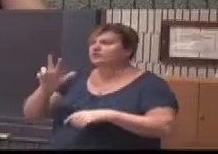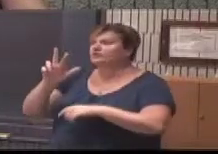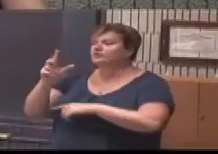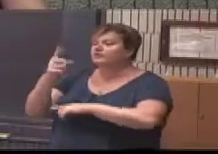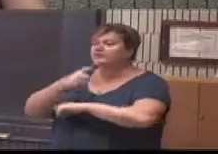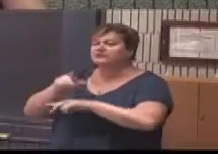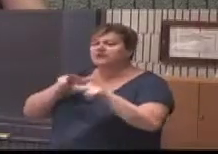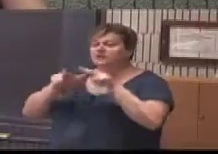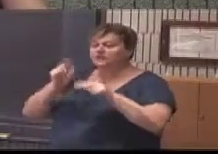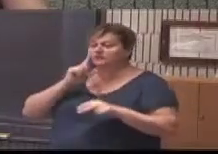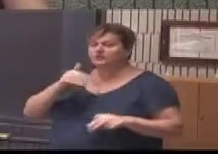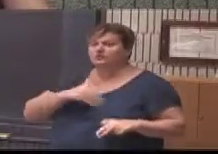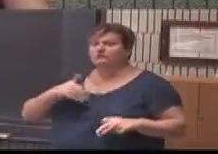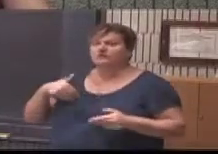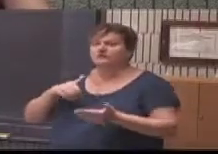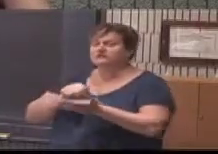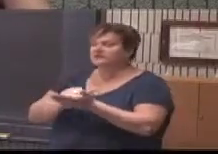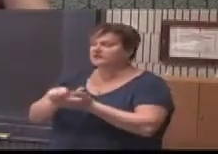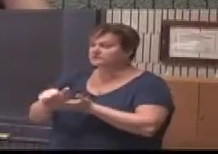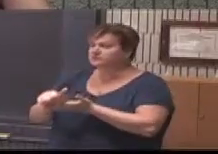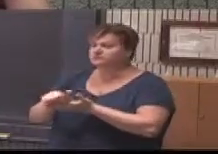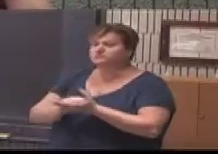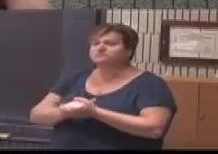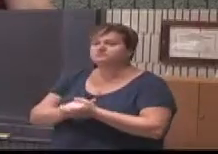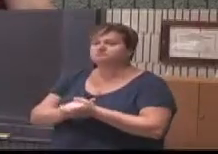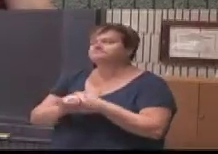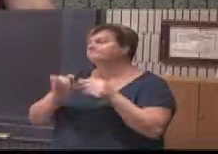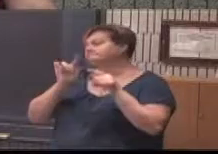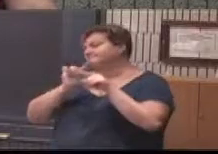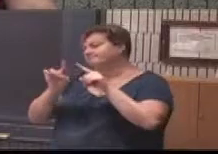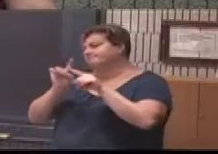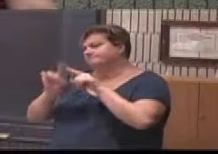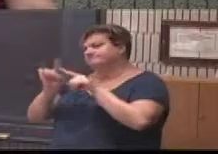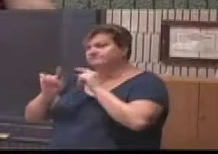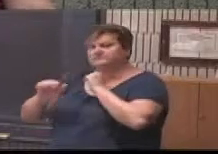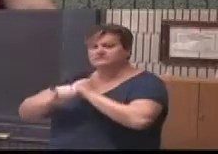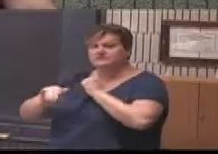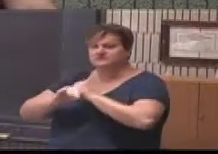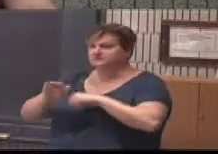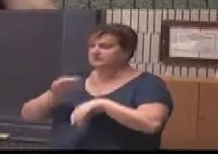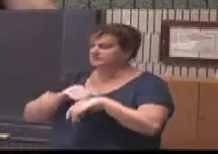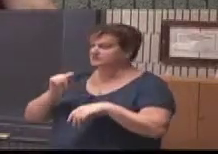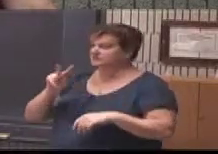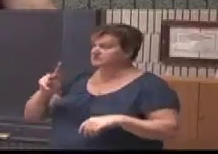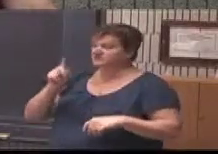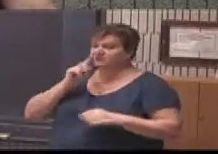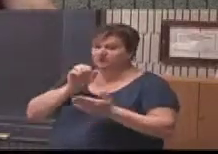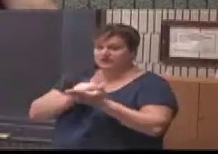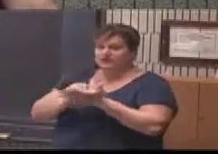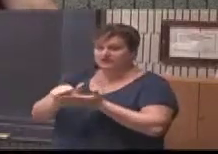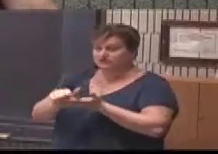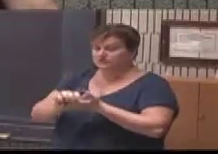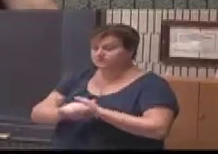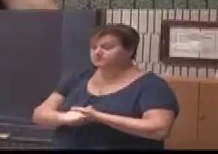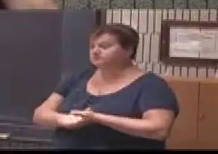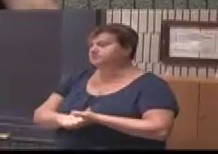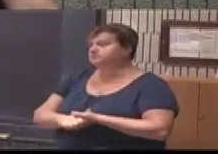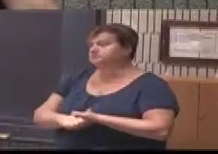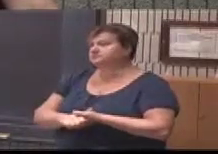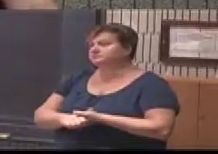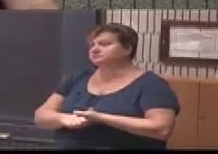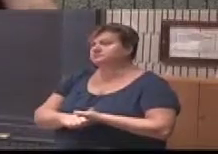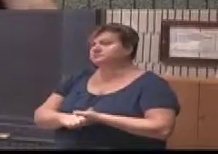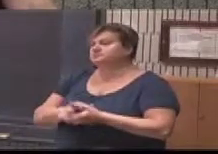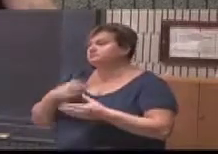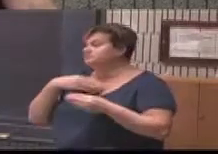walk, breast cancer walk, and lot of advertisements on television for cancer. But I'd